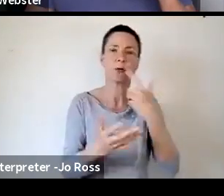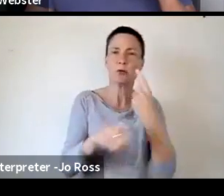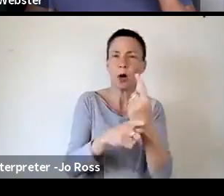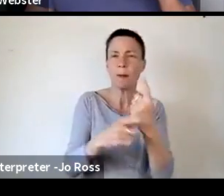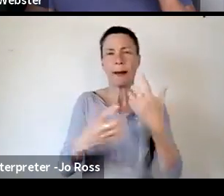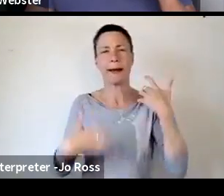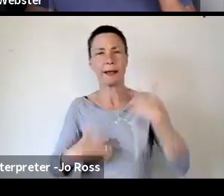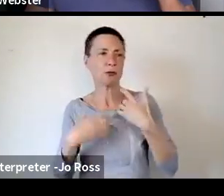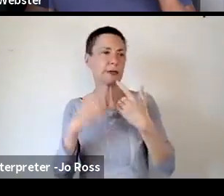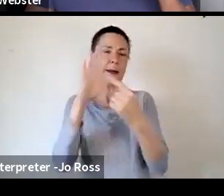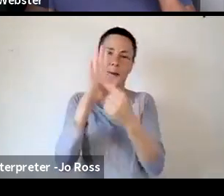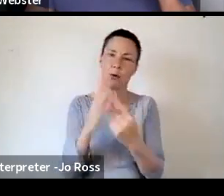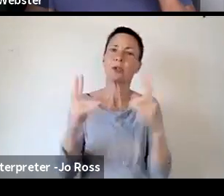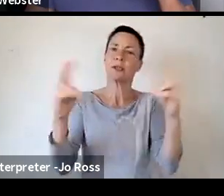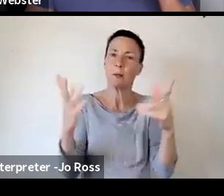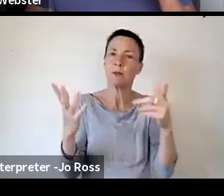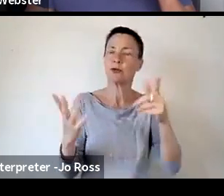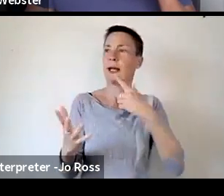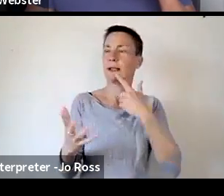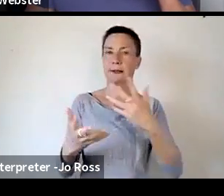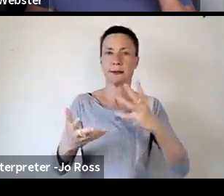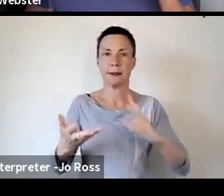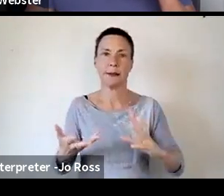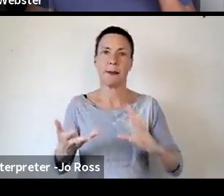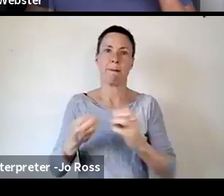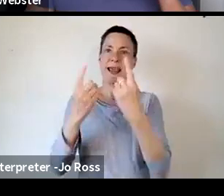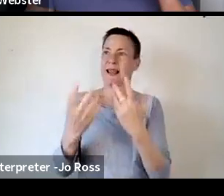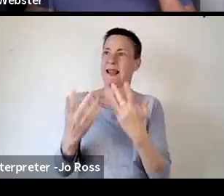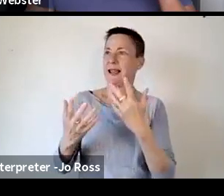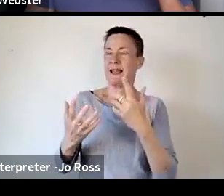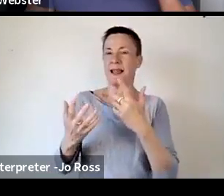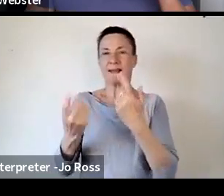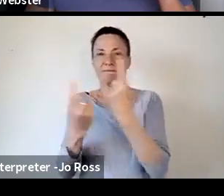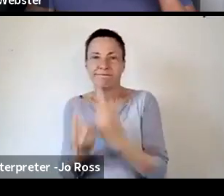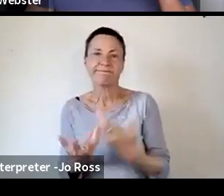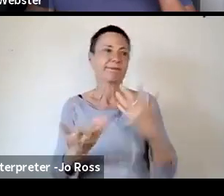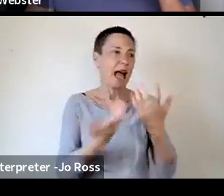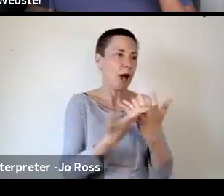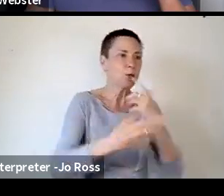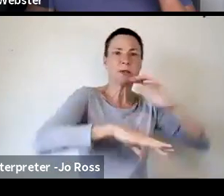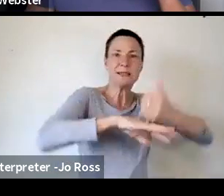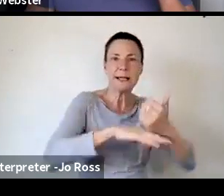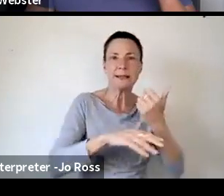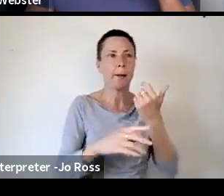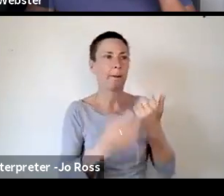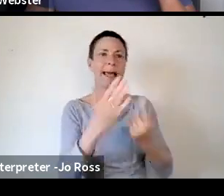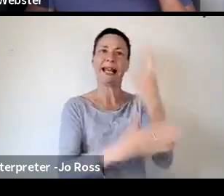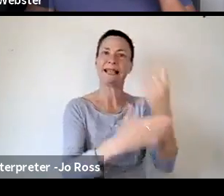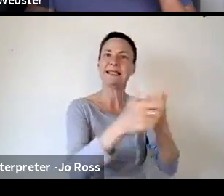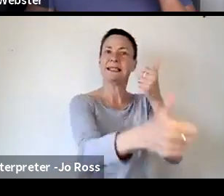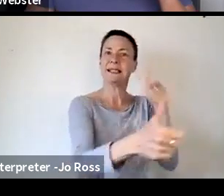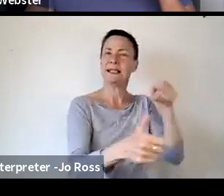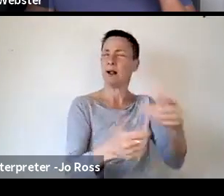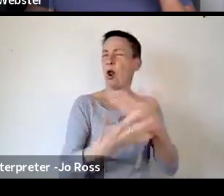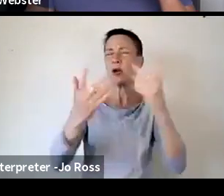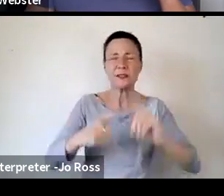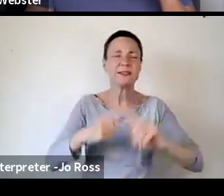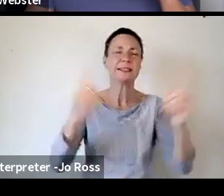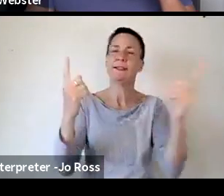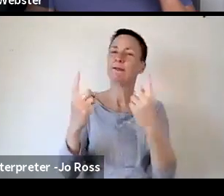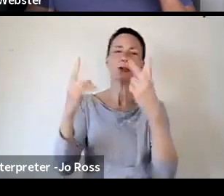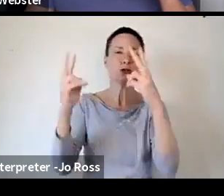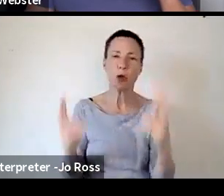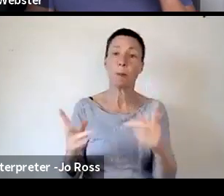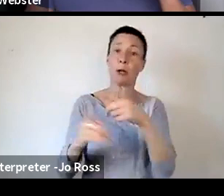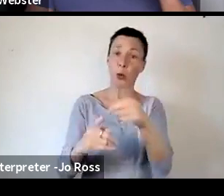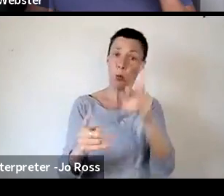important subjects, making ofs, how to set up an indie, all kinds of things that you can go back and